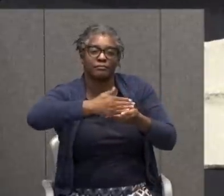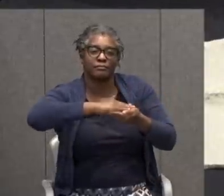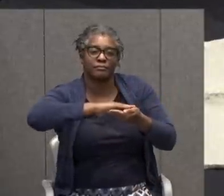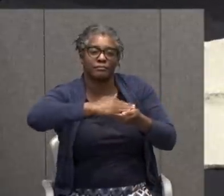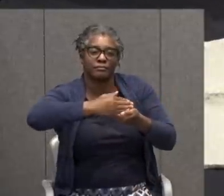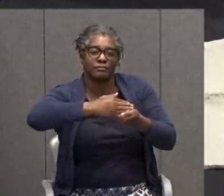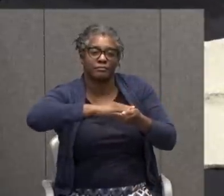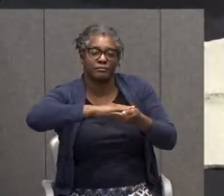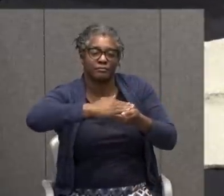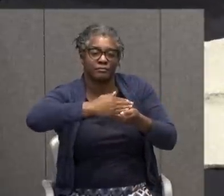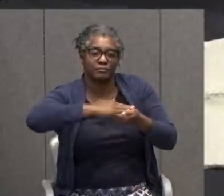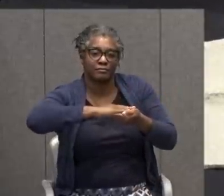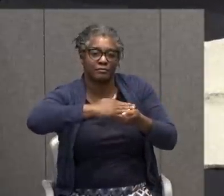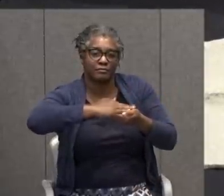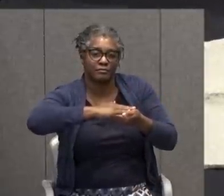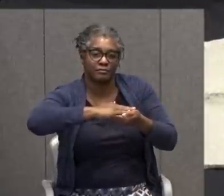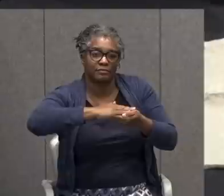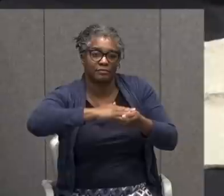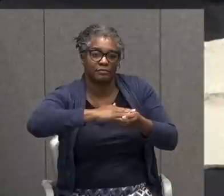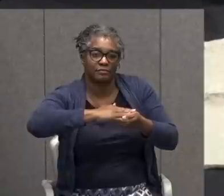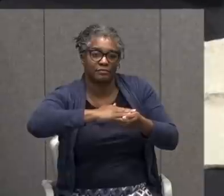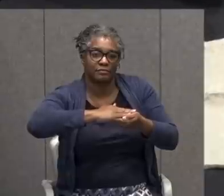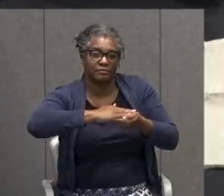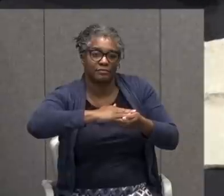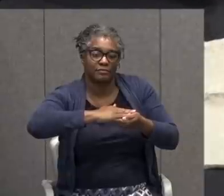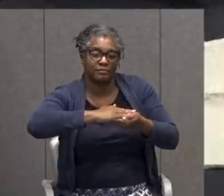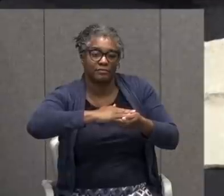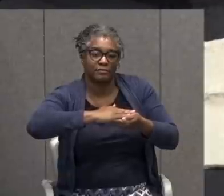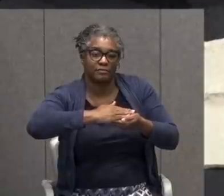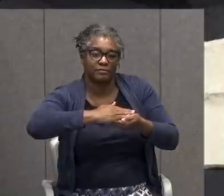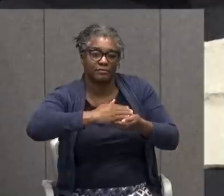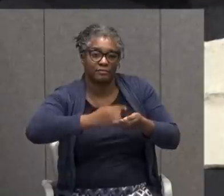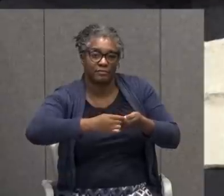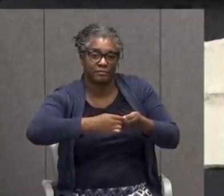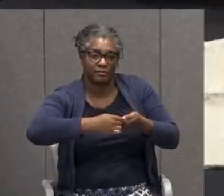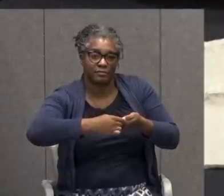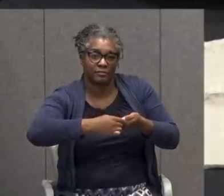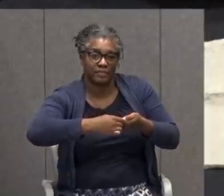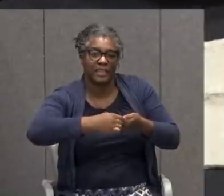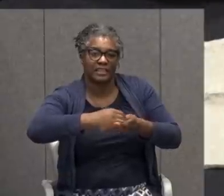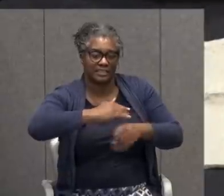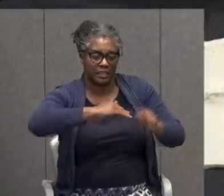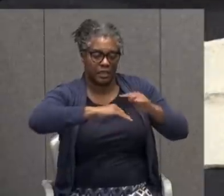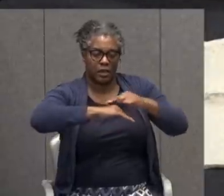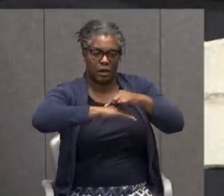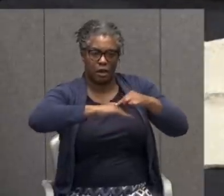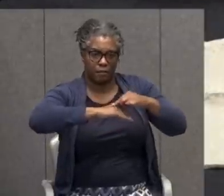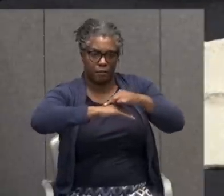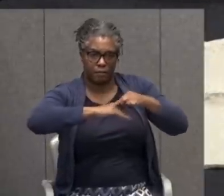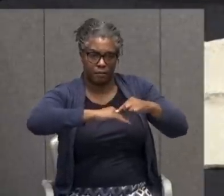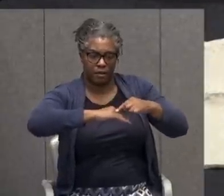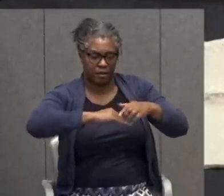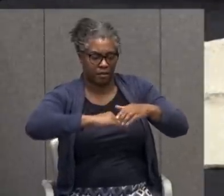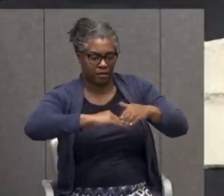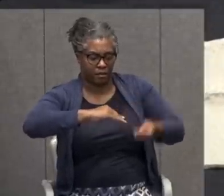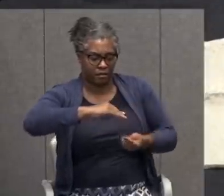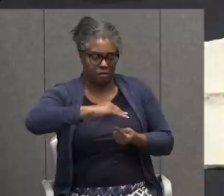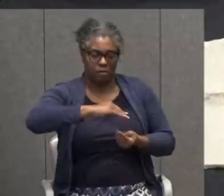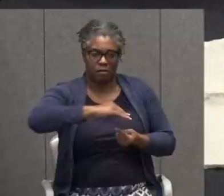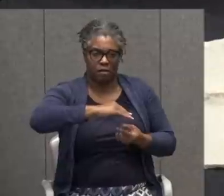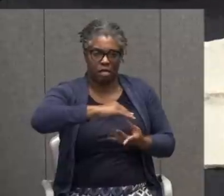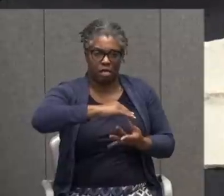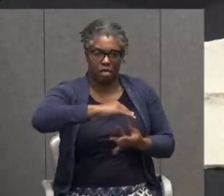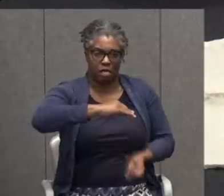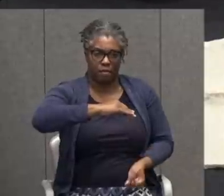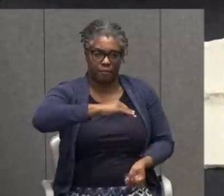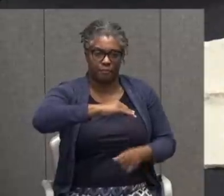it's got the, where the hinge would be, there would have been another part underneath here. And then the front part of the shell that